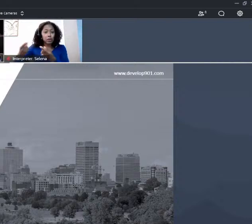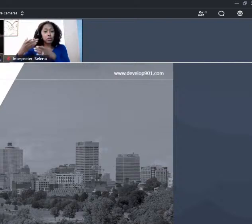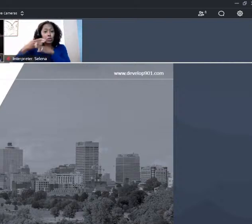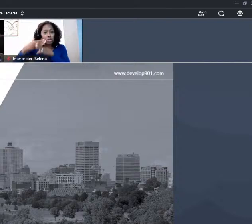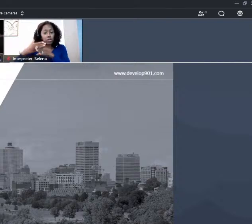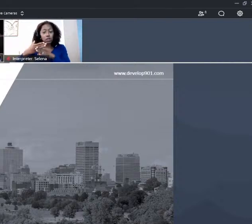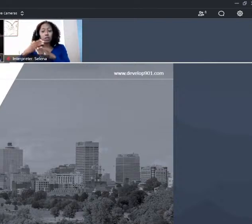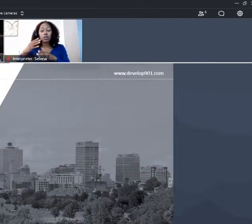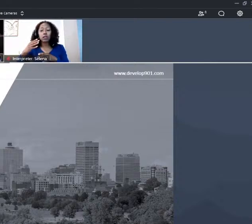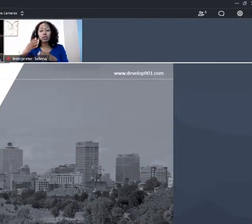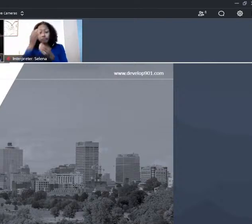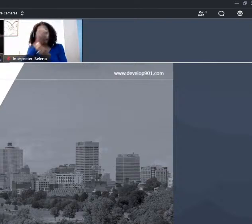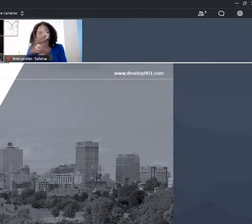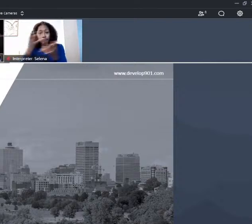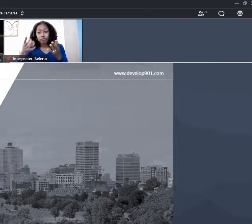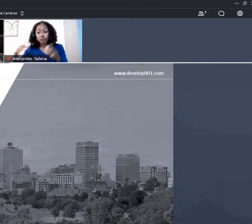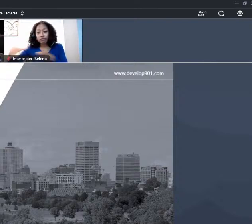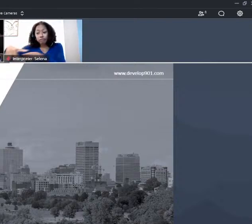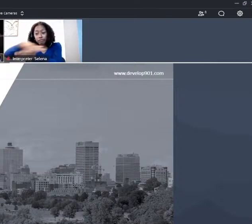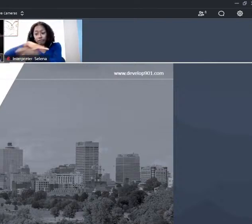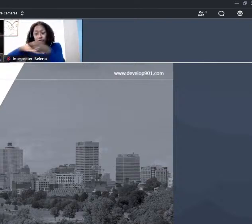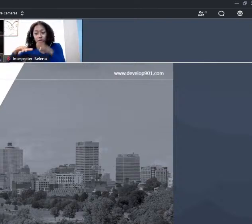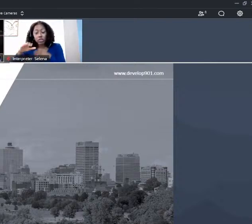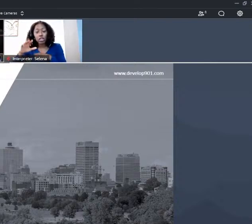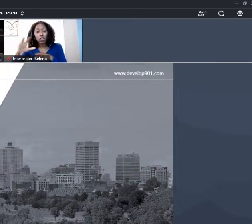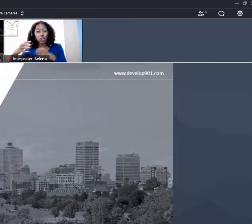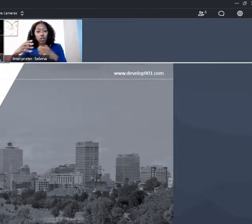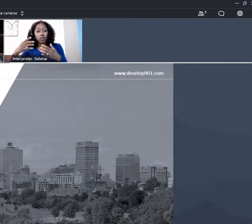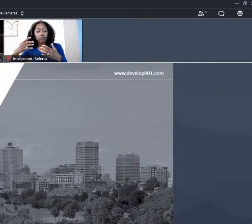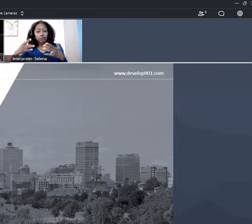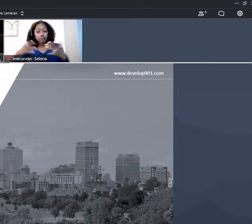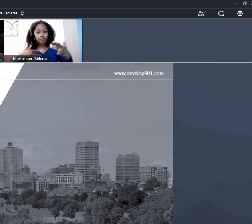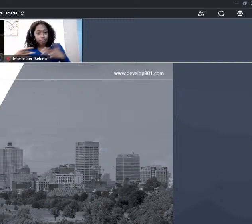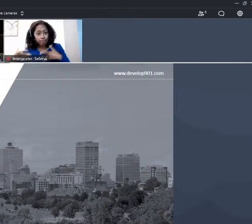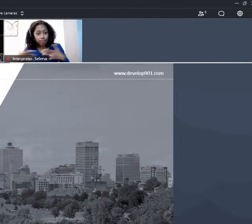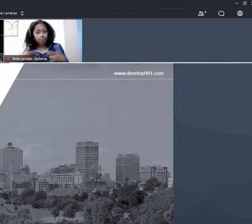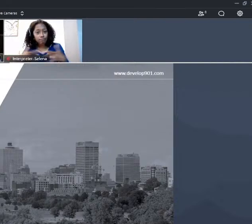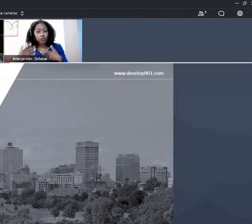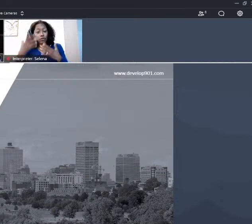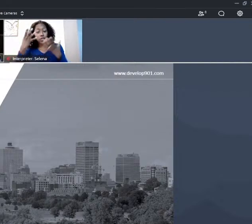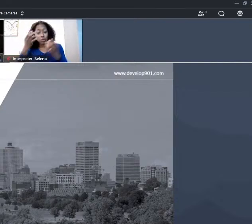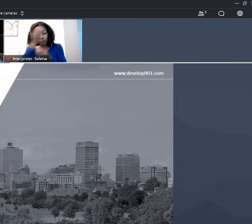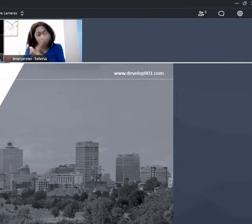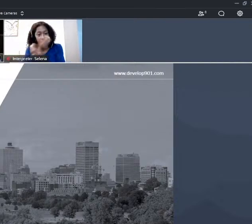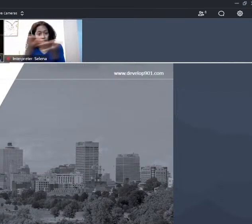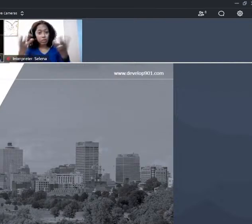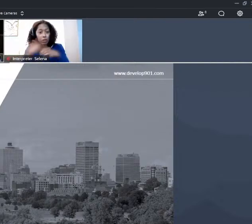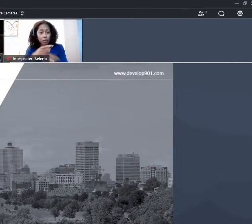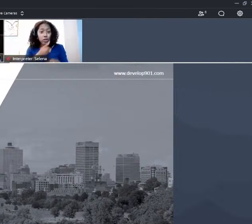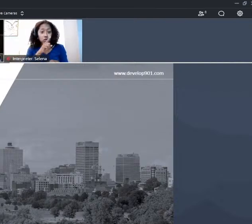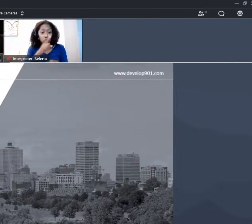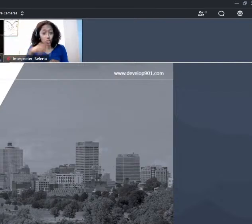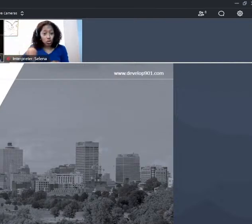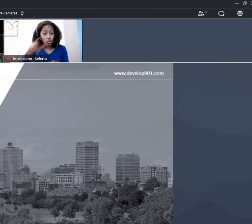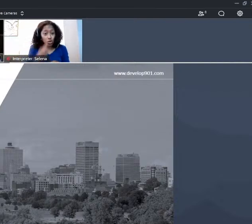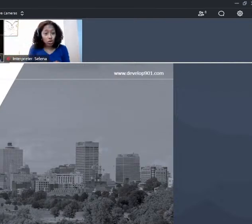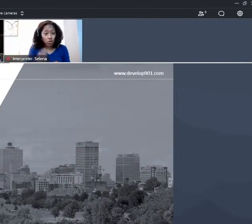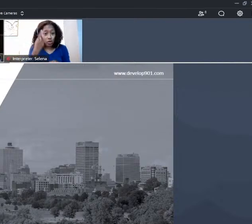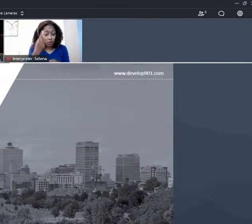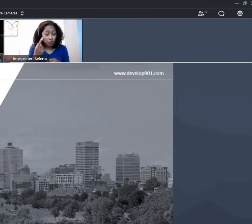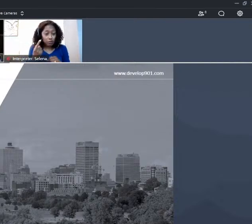the citizens. And so with that, I just wanted to make sure everyone understood that it wasn't